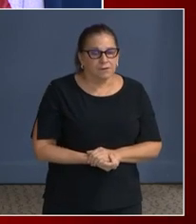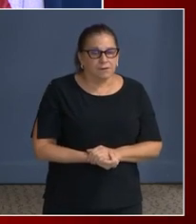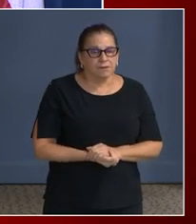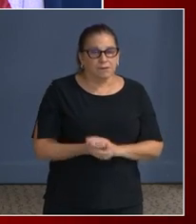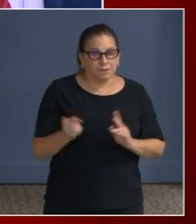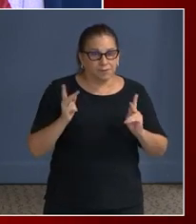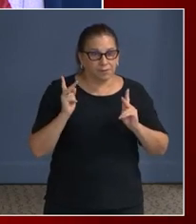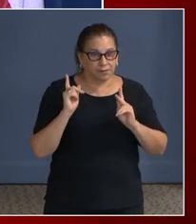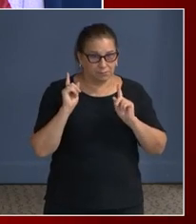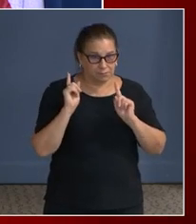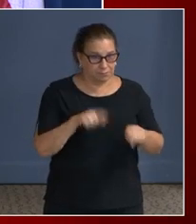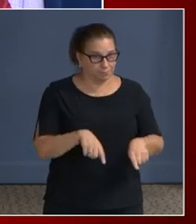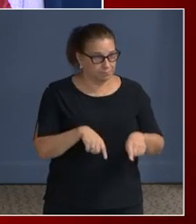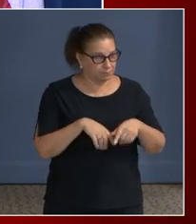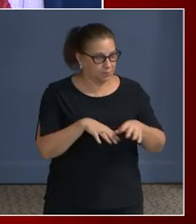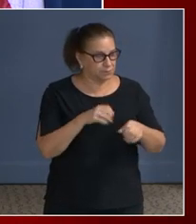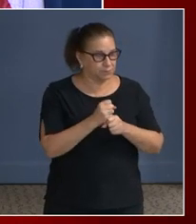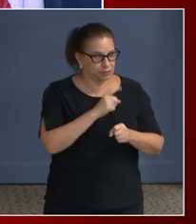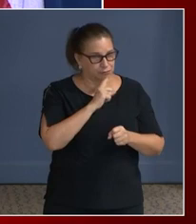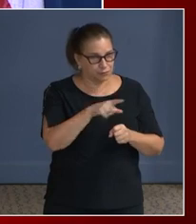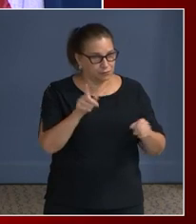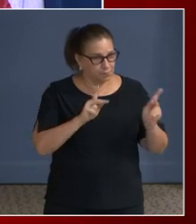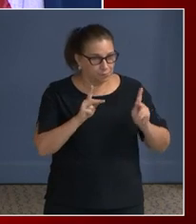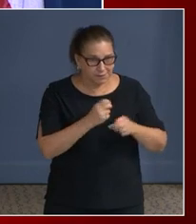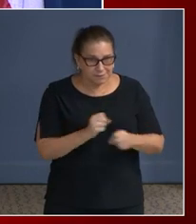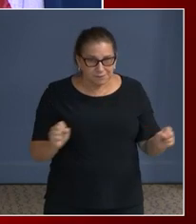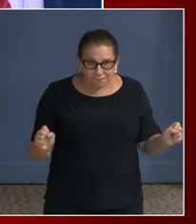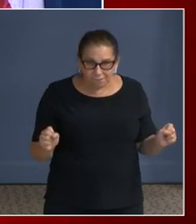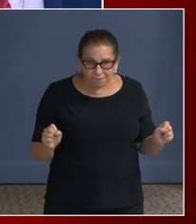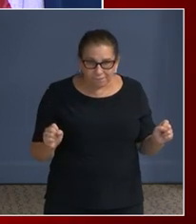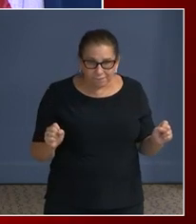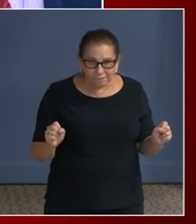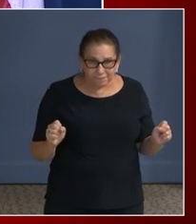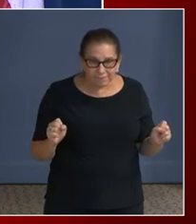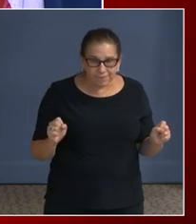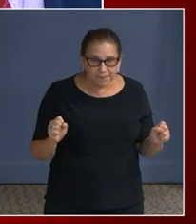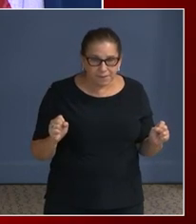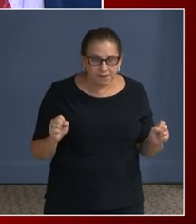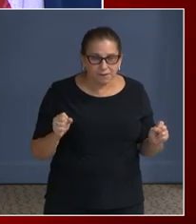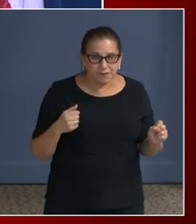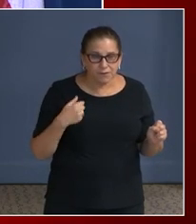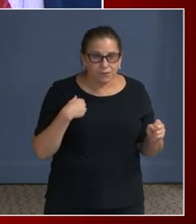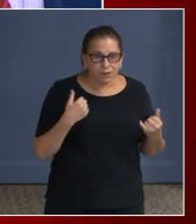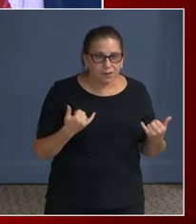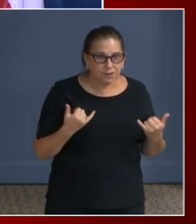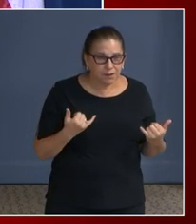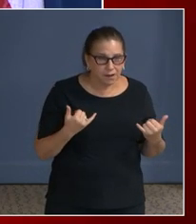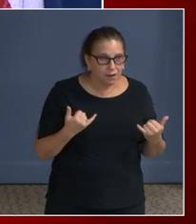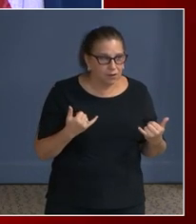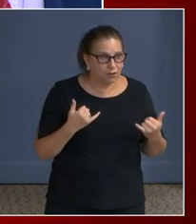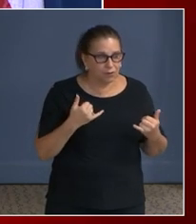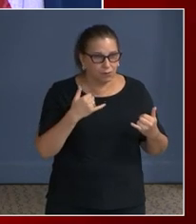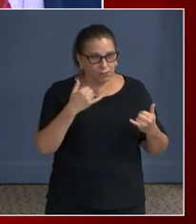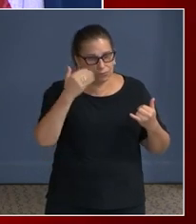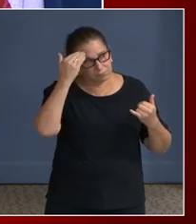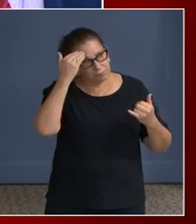in a safe way, and being mindful of the fact that we are under a global pandemic right now and dealing with